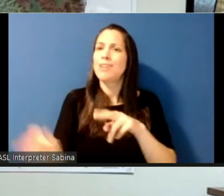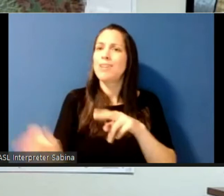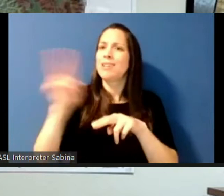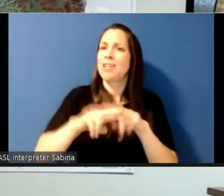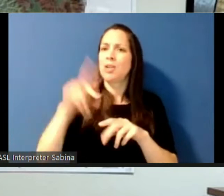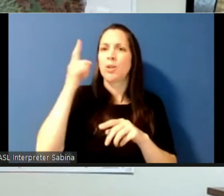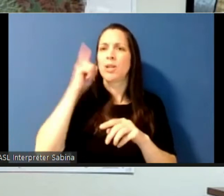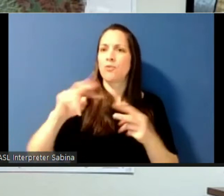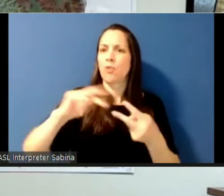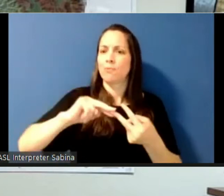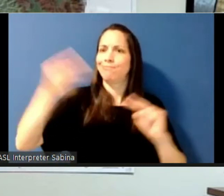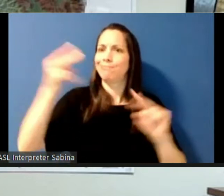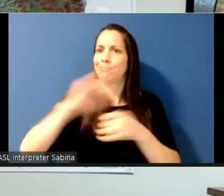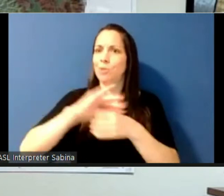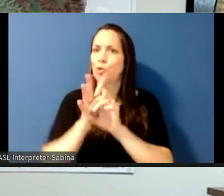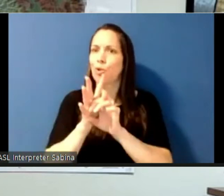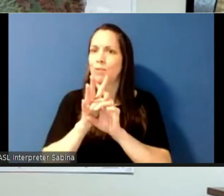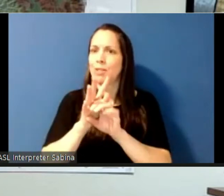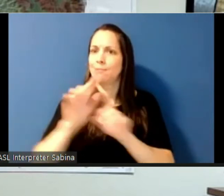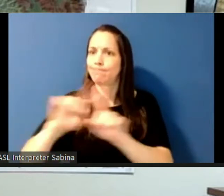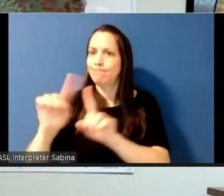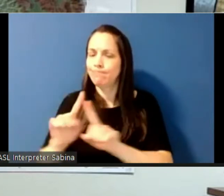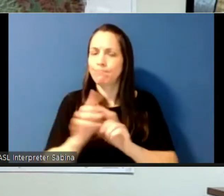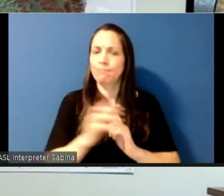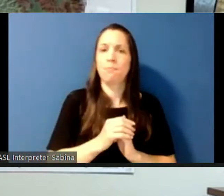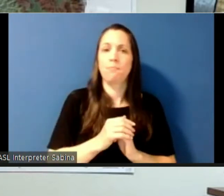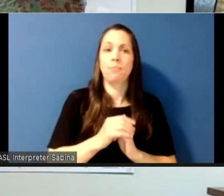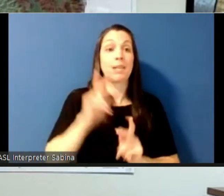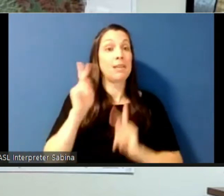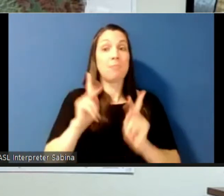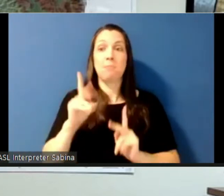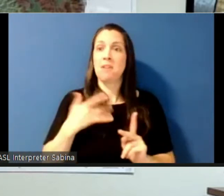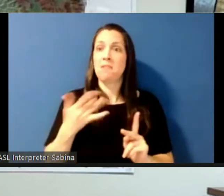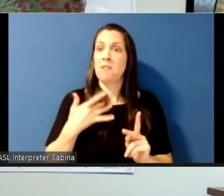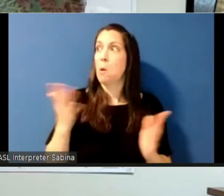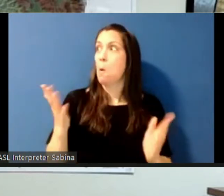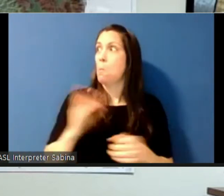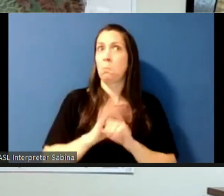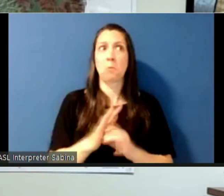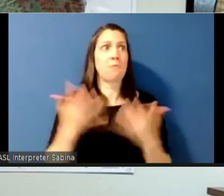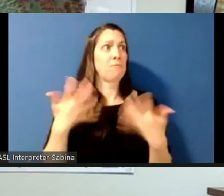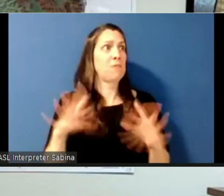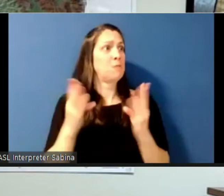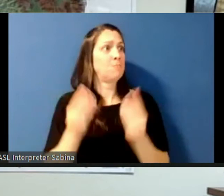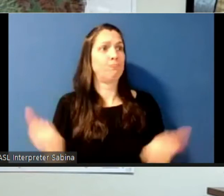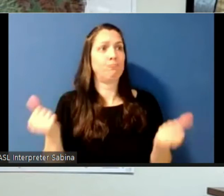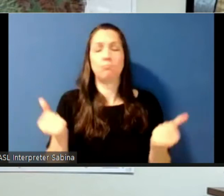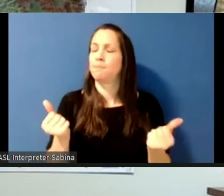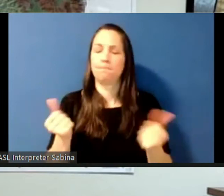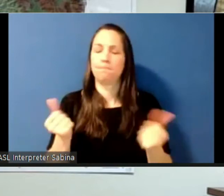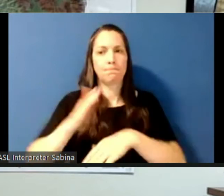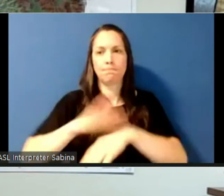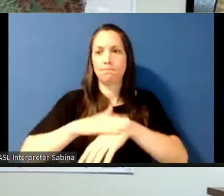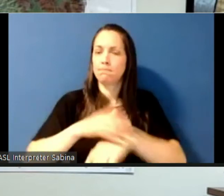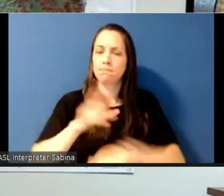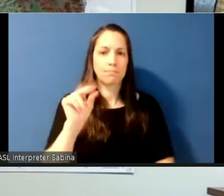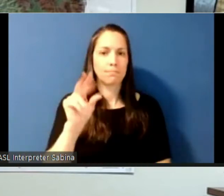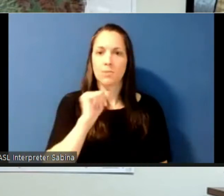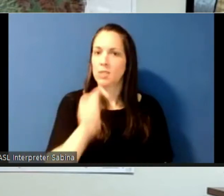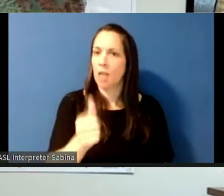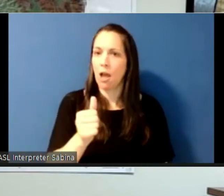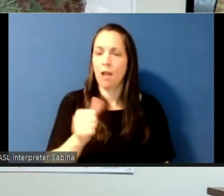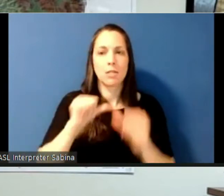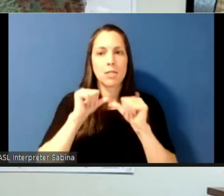Meanwhile, people want to feel that the pandemic has ended, and it has not. We must continue to test and do